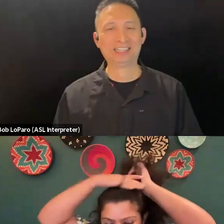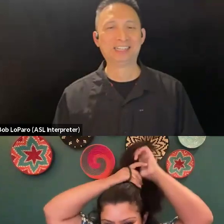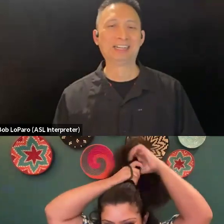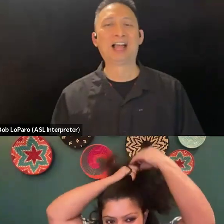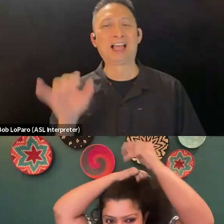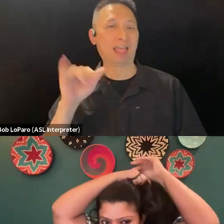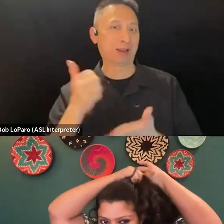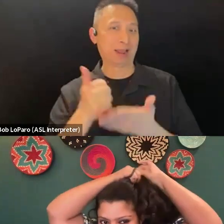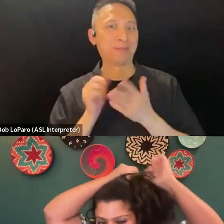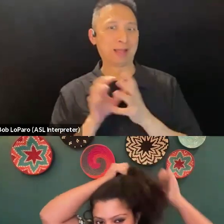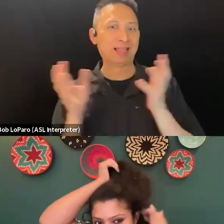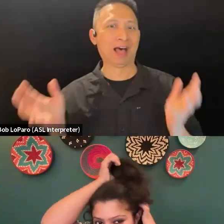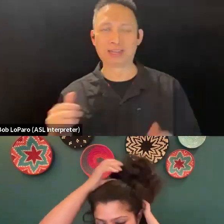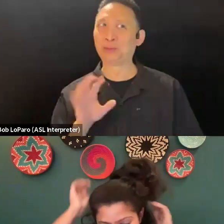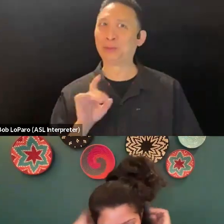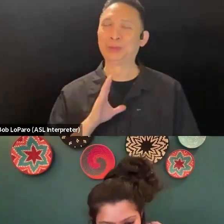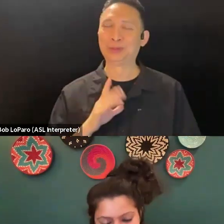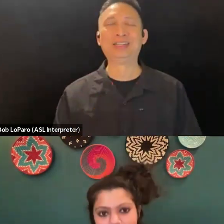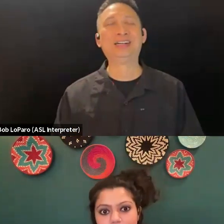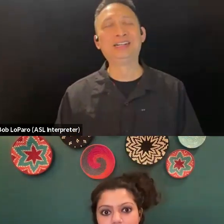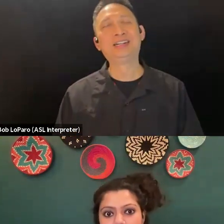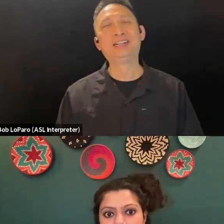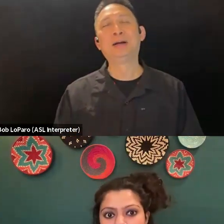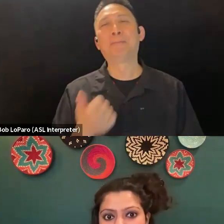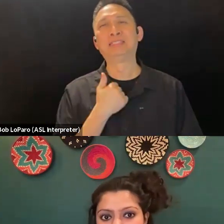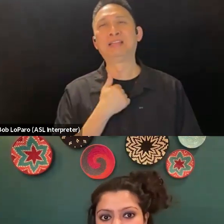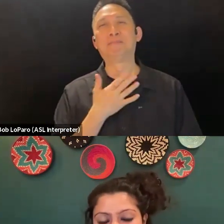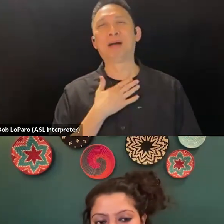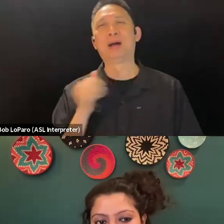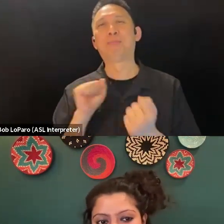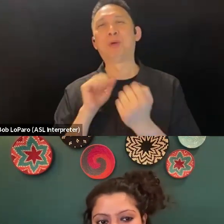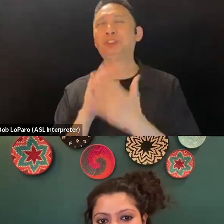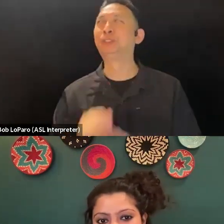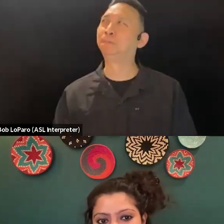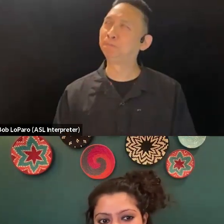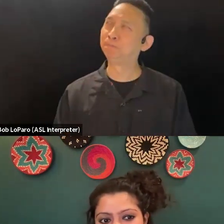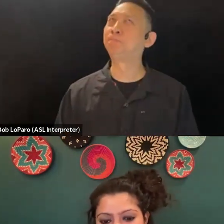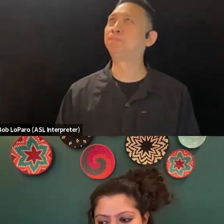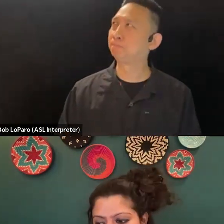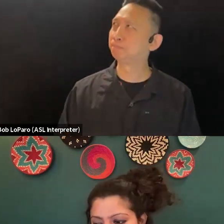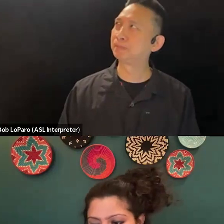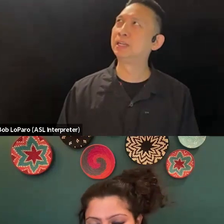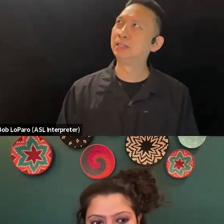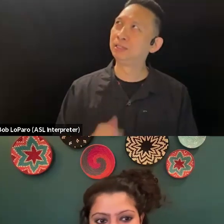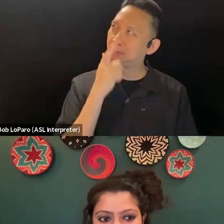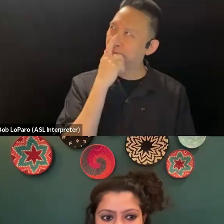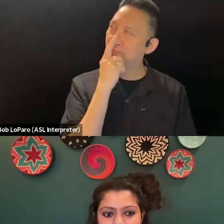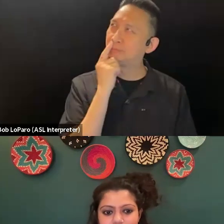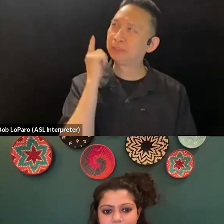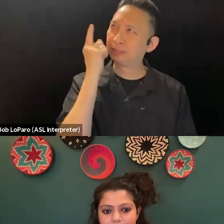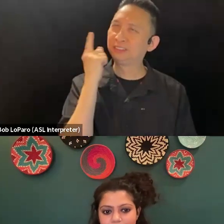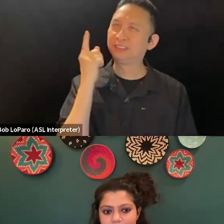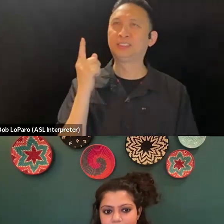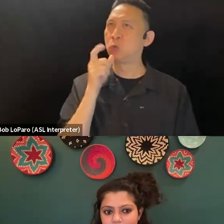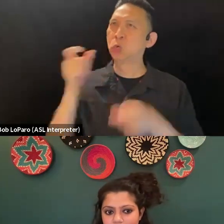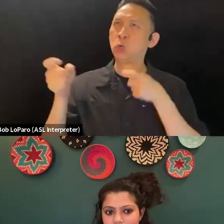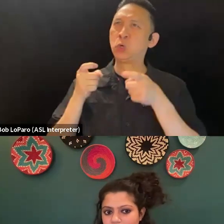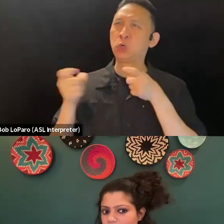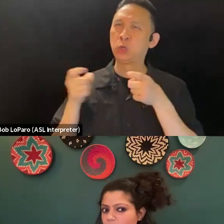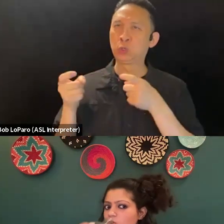the characters, I clearly explained to them what the current structure is. That, you arrive at a 3-minute, that's the